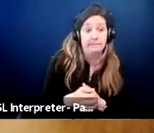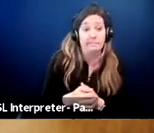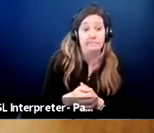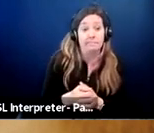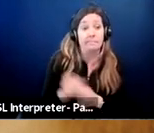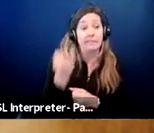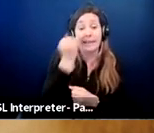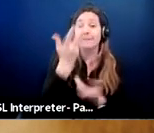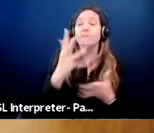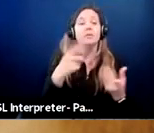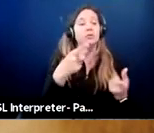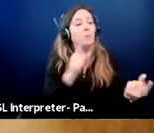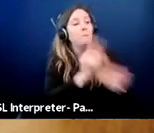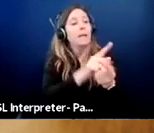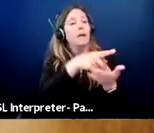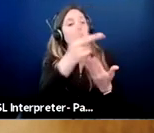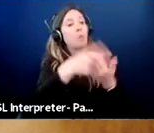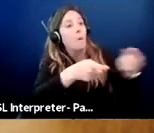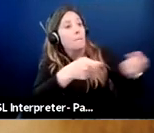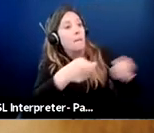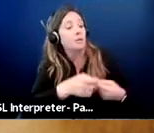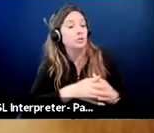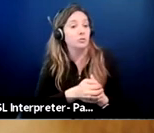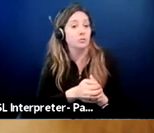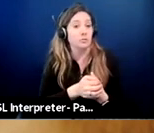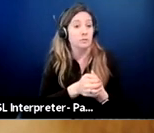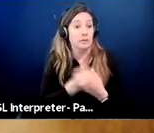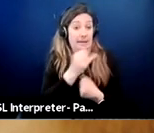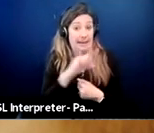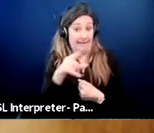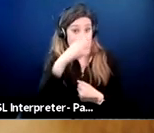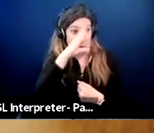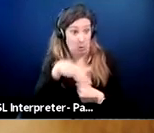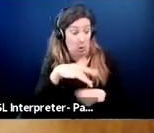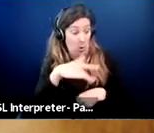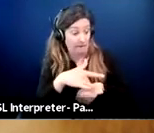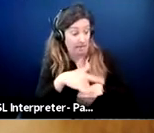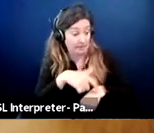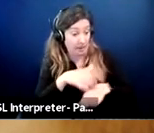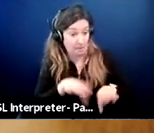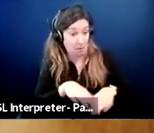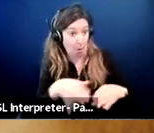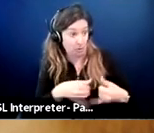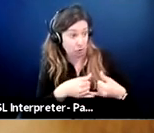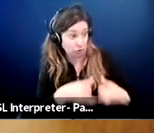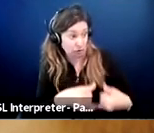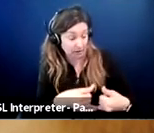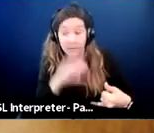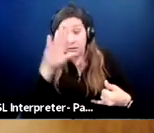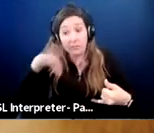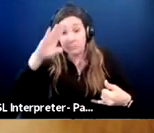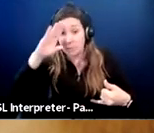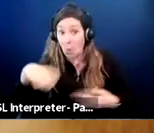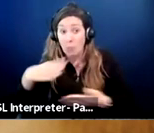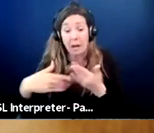program manager or going for a small program, is if you know the opening time for a grant, and not all these grants are available all year round, some of them only